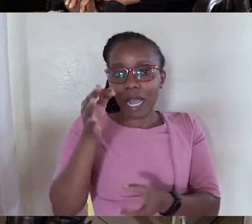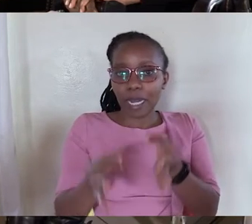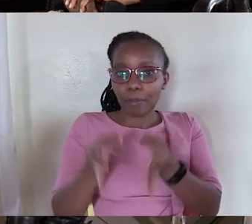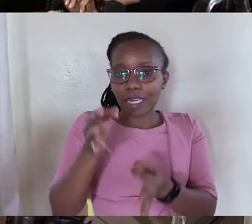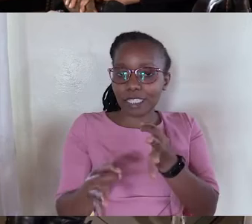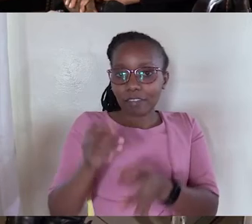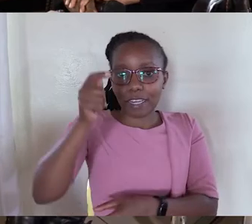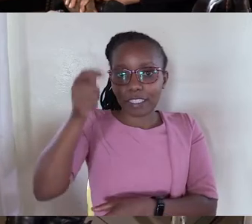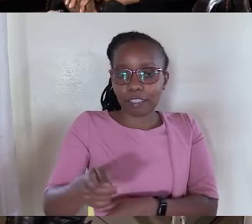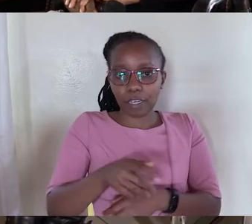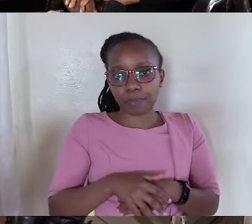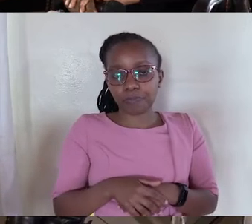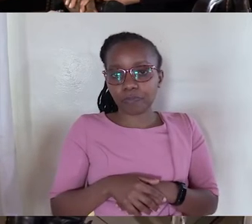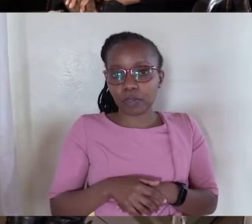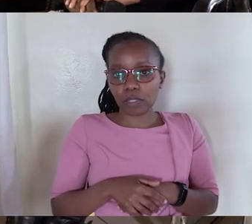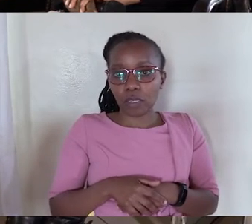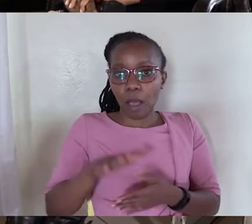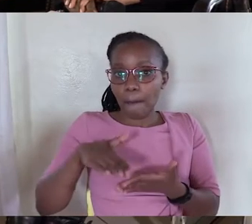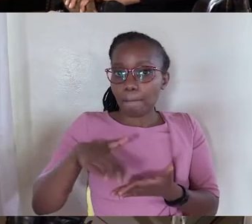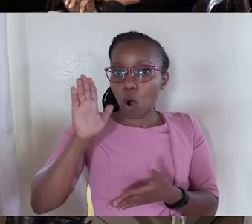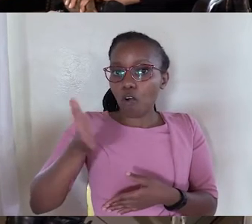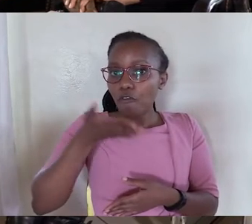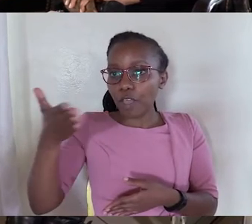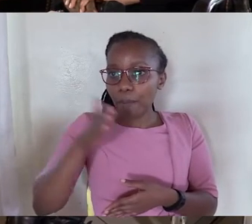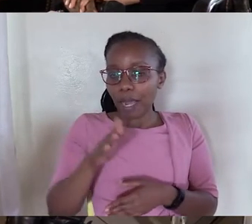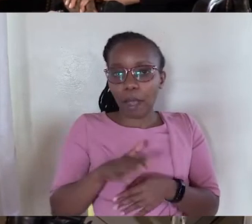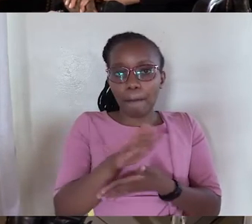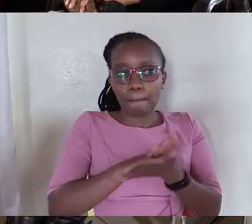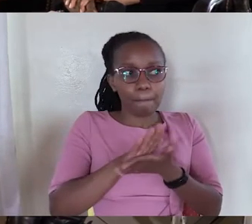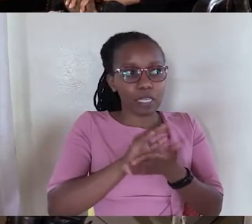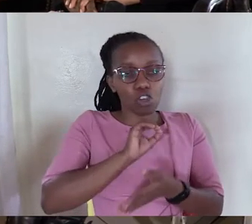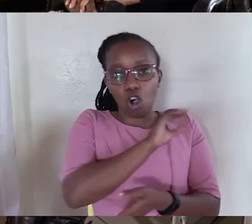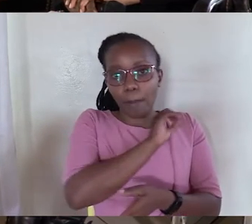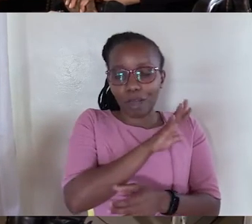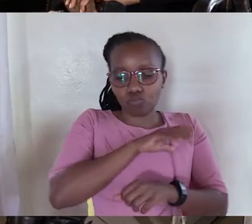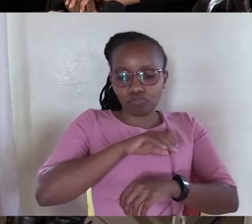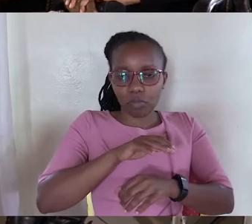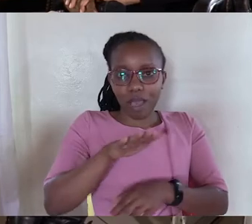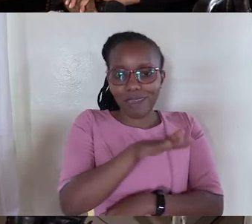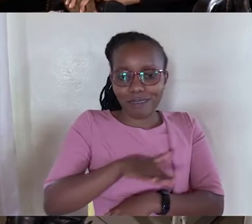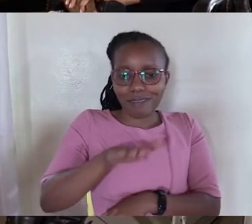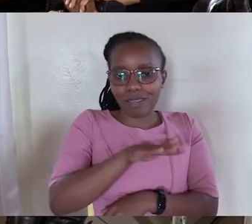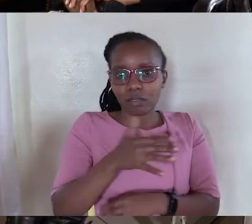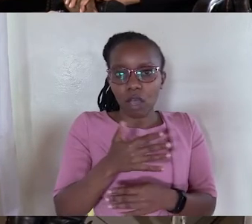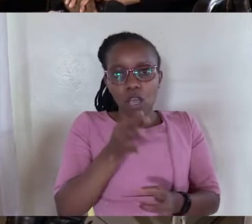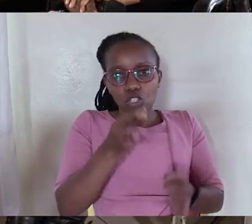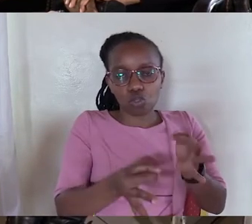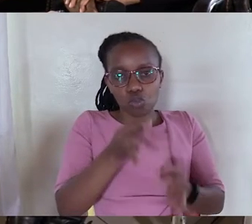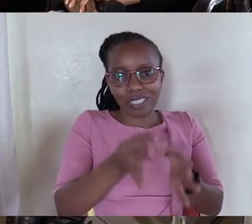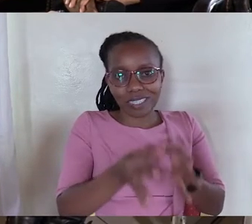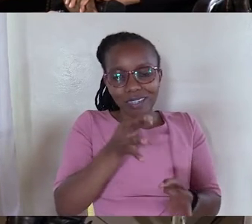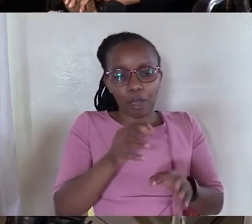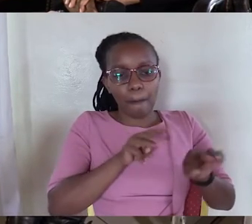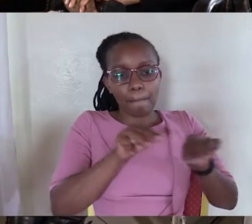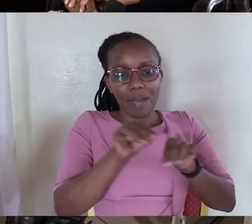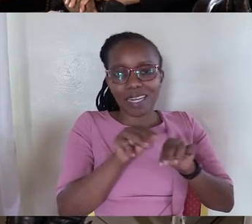delay, there's no unresponsiveness based on the complaints that we are getting on the areas of either the judiciary not